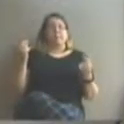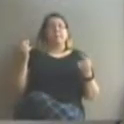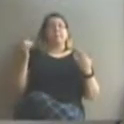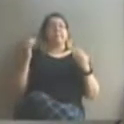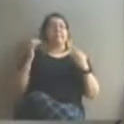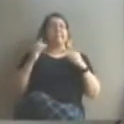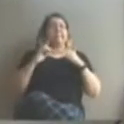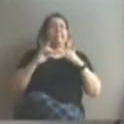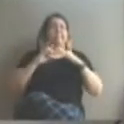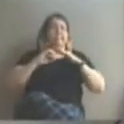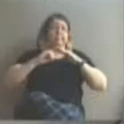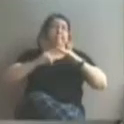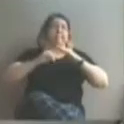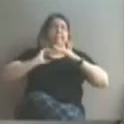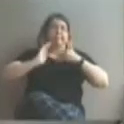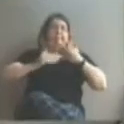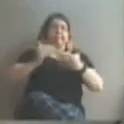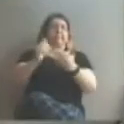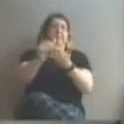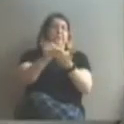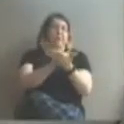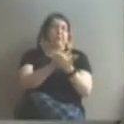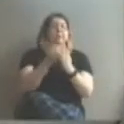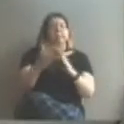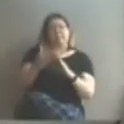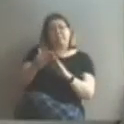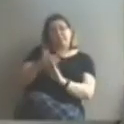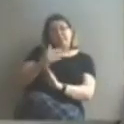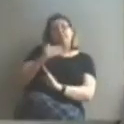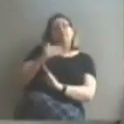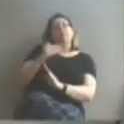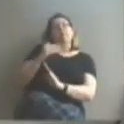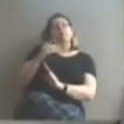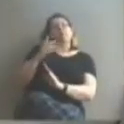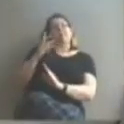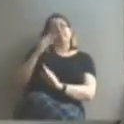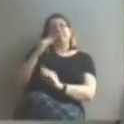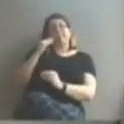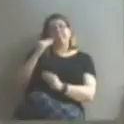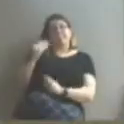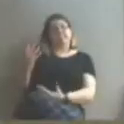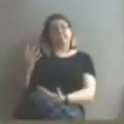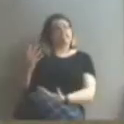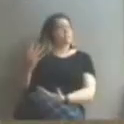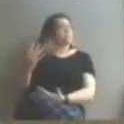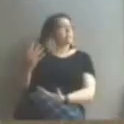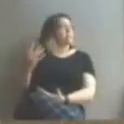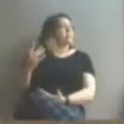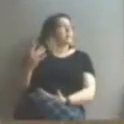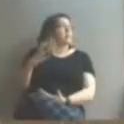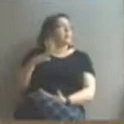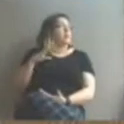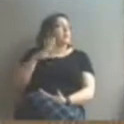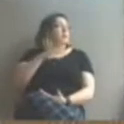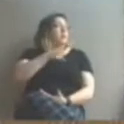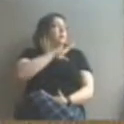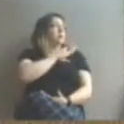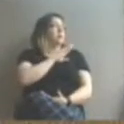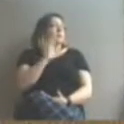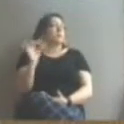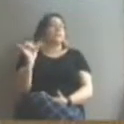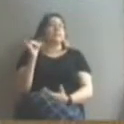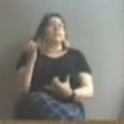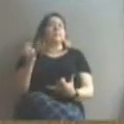into the rest of our meeting agenda. Before I do so, just to give everyone in the audience a heads up, as well as my fellow board members,